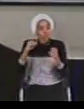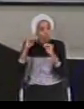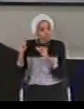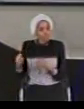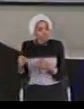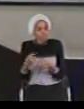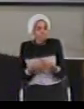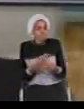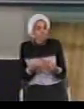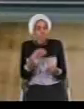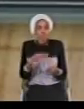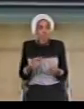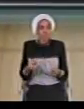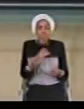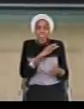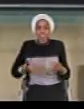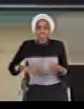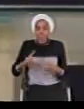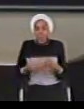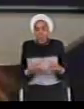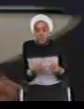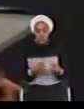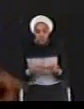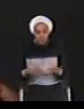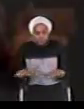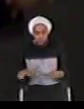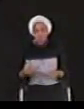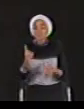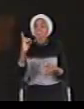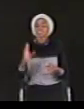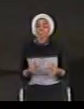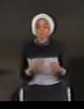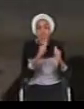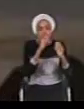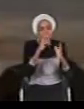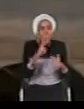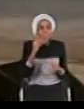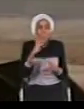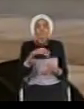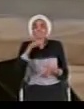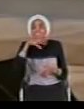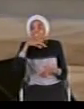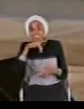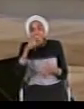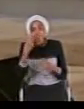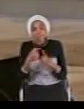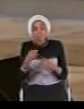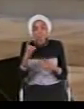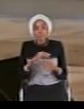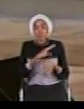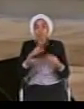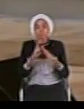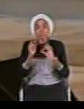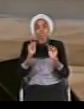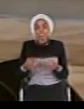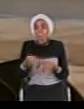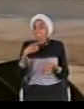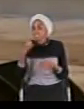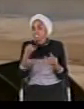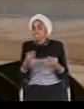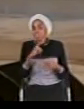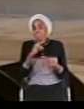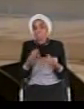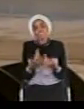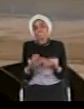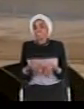the mud, God bless you. And they're adulterating the word of God. And all we can say now, as we are getting